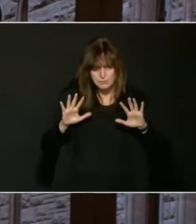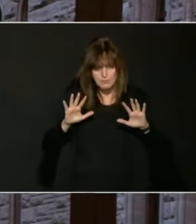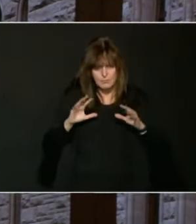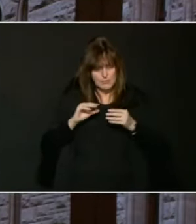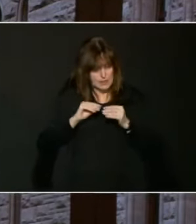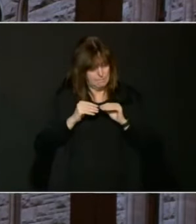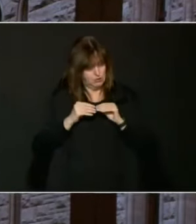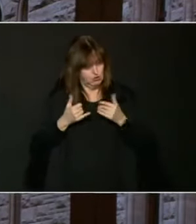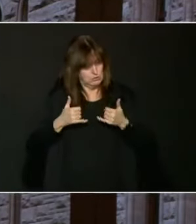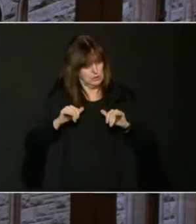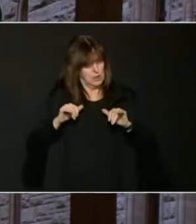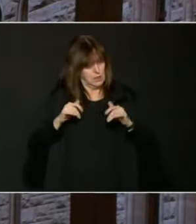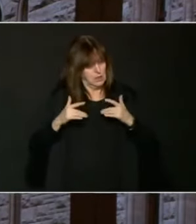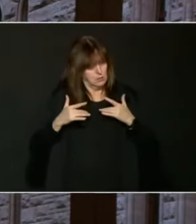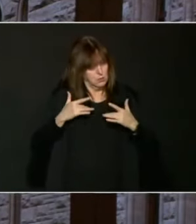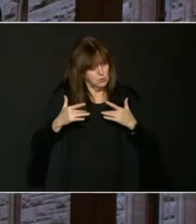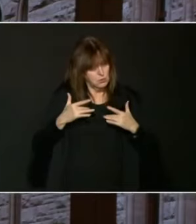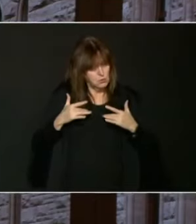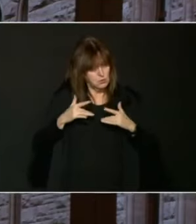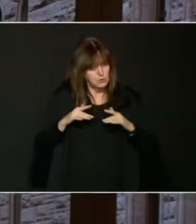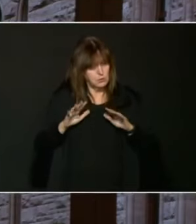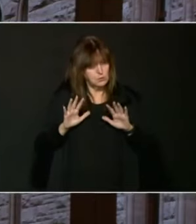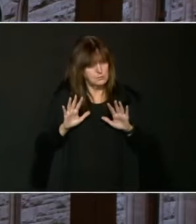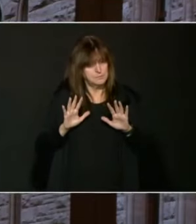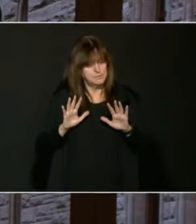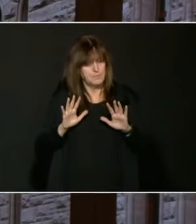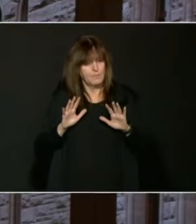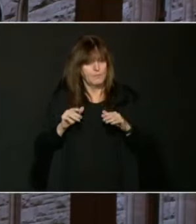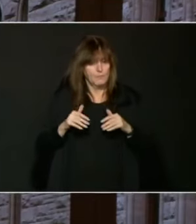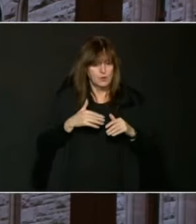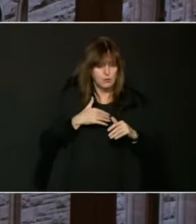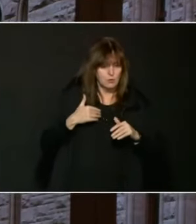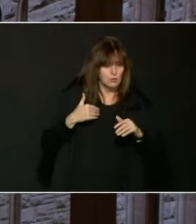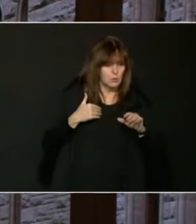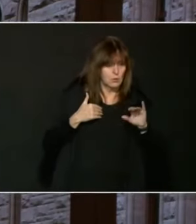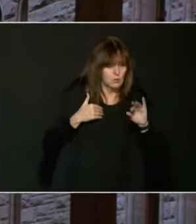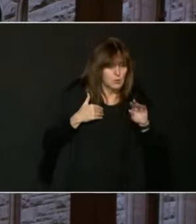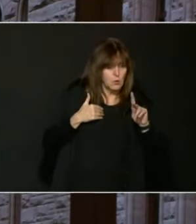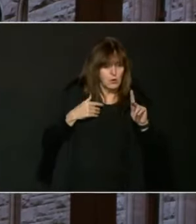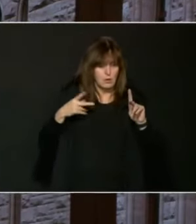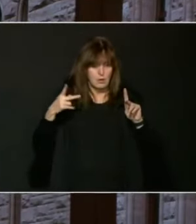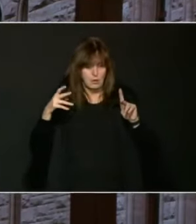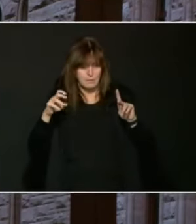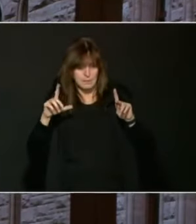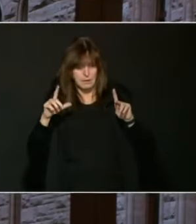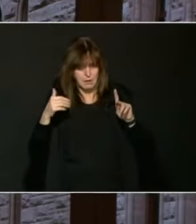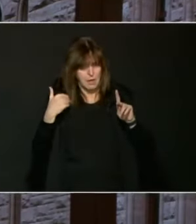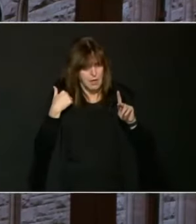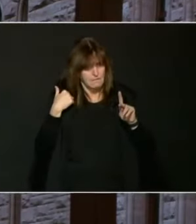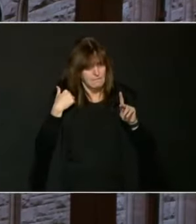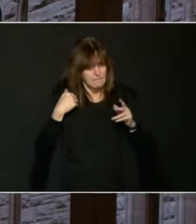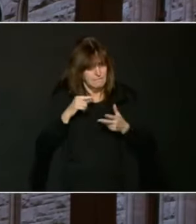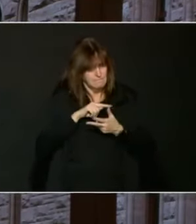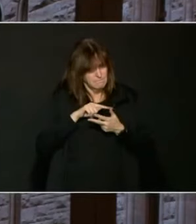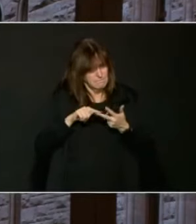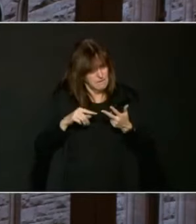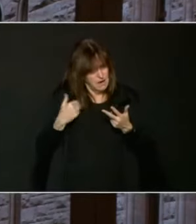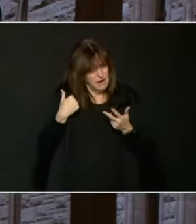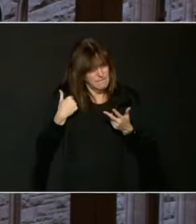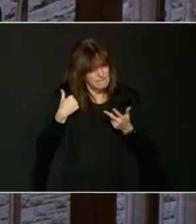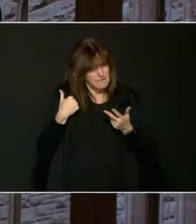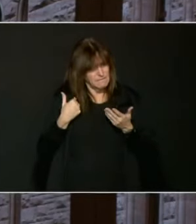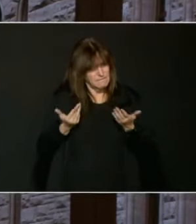seeing VOCs in all three of significant amounts in some in York